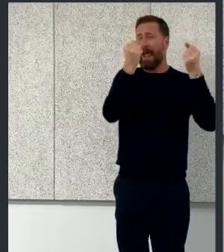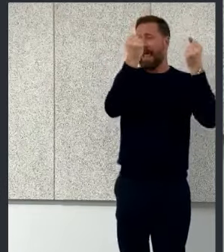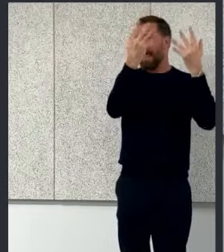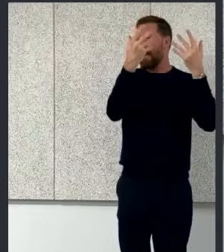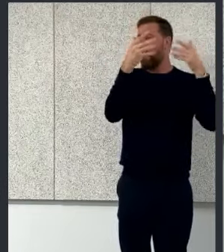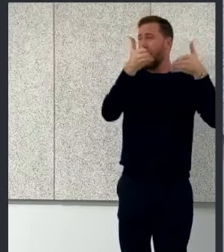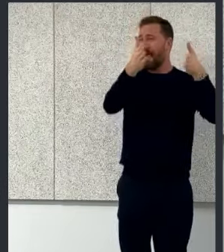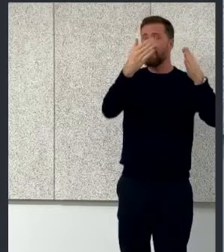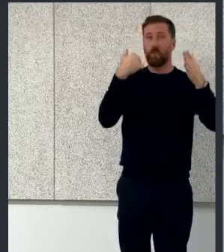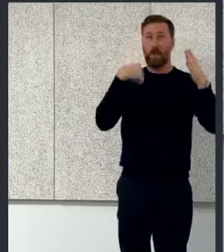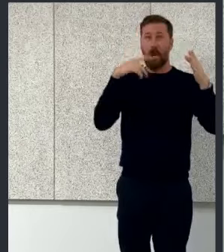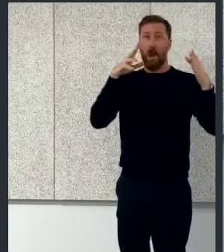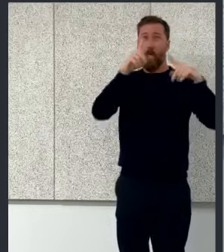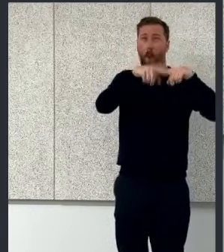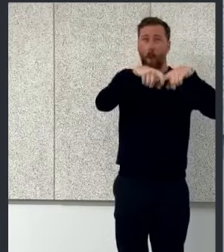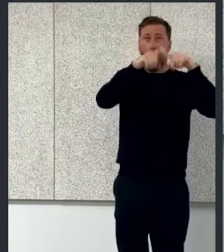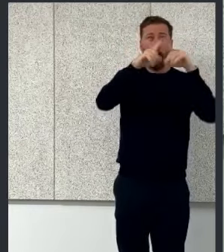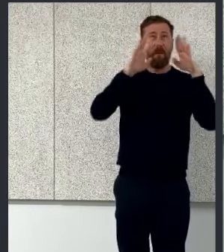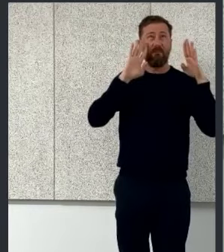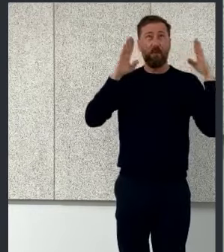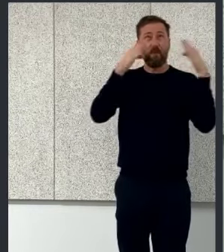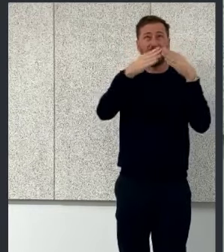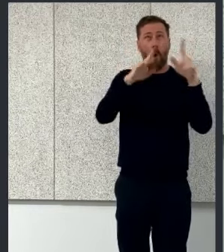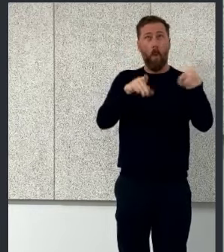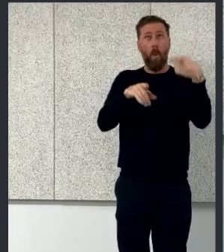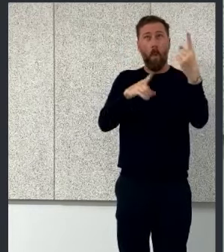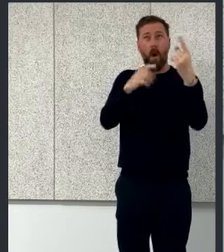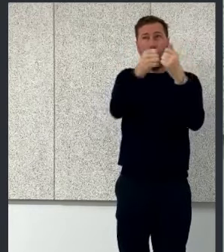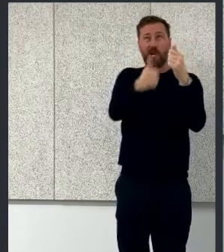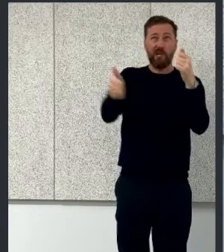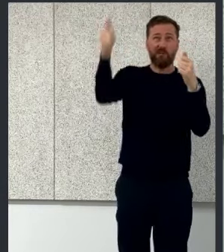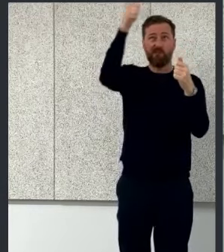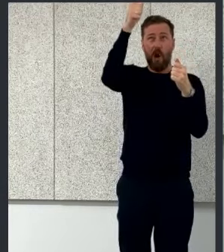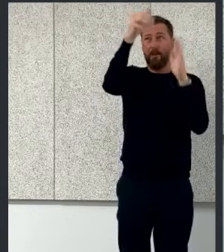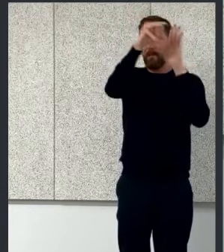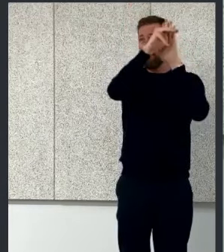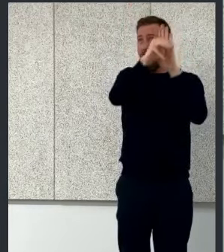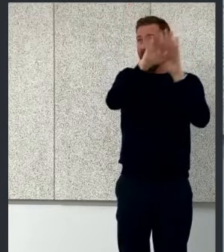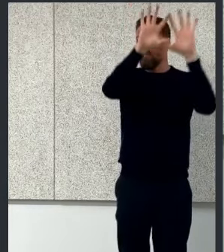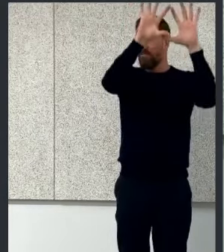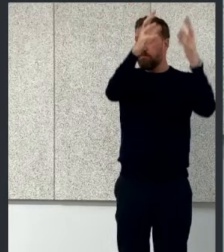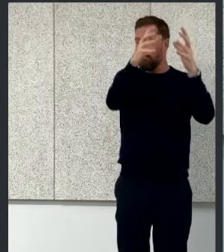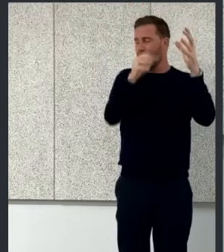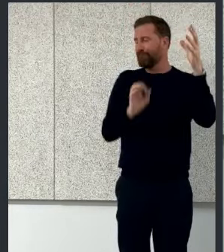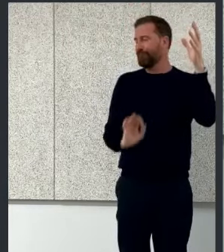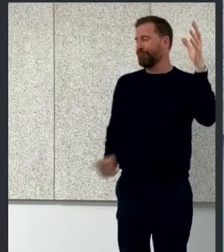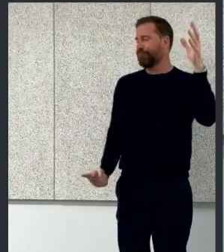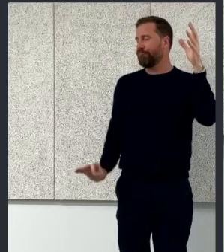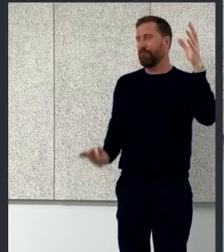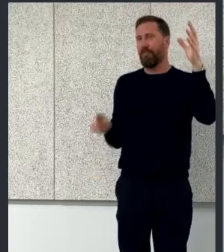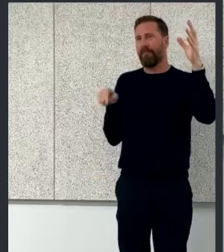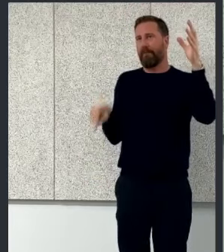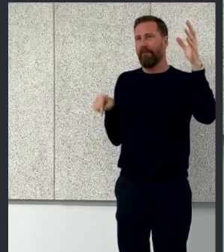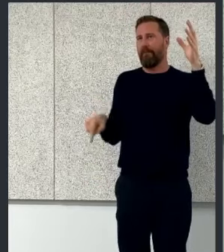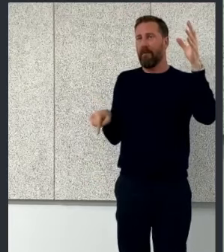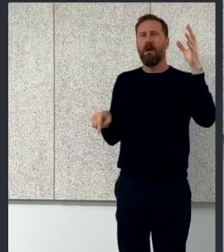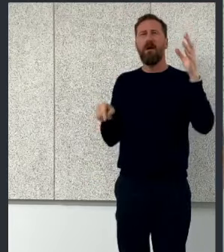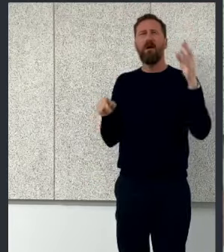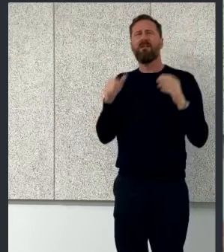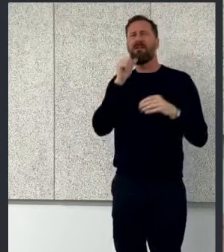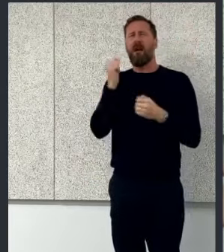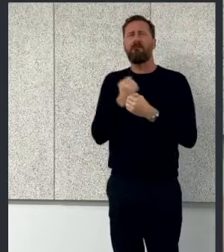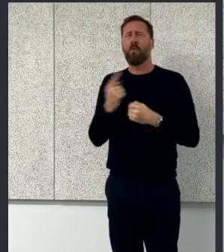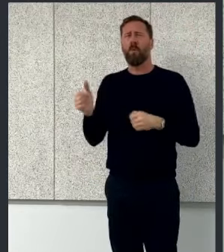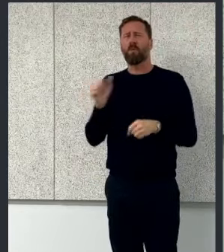and focusing on one dominant model. And so the extent to which we can understand that it's not that everybody's working that way, as